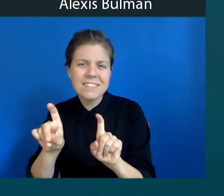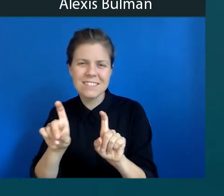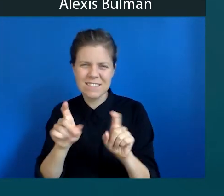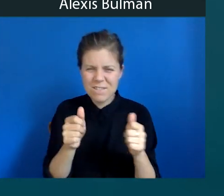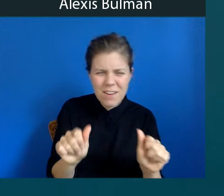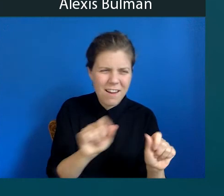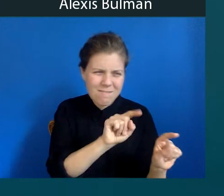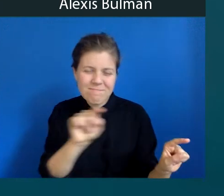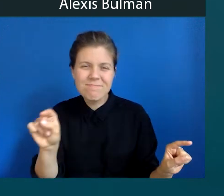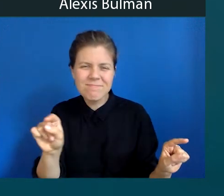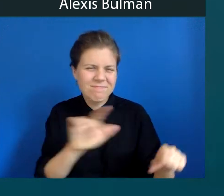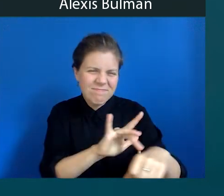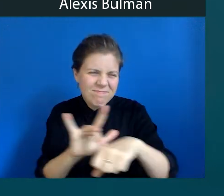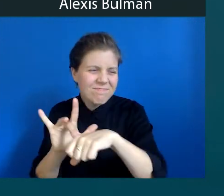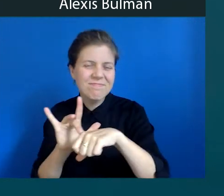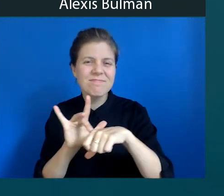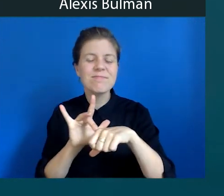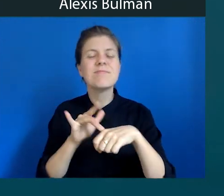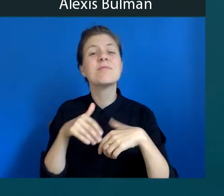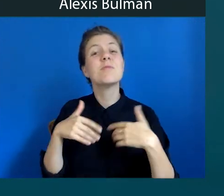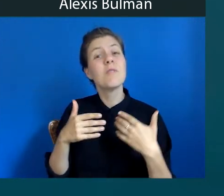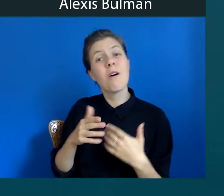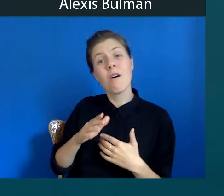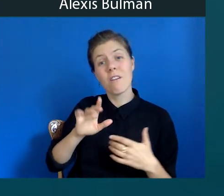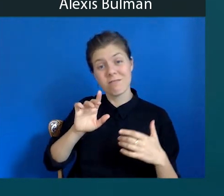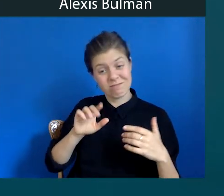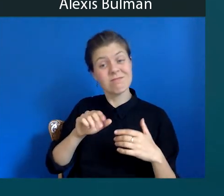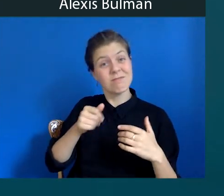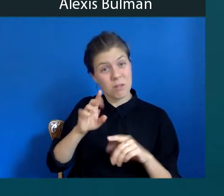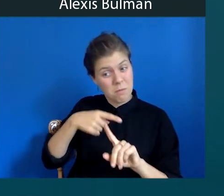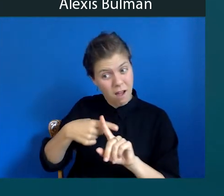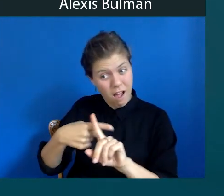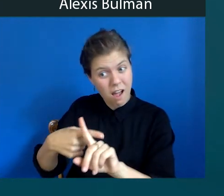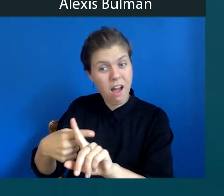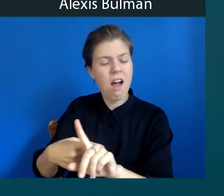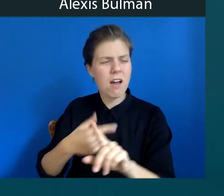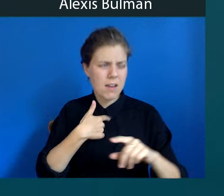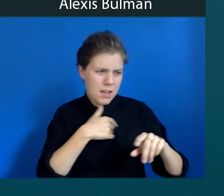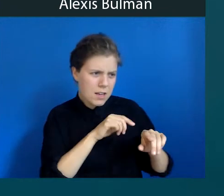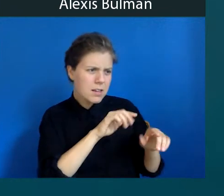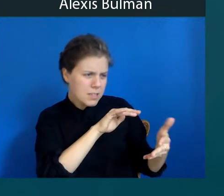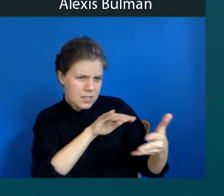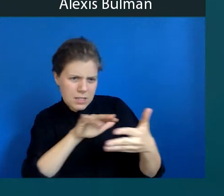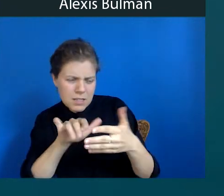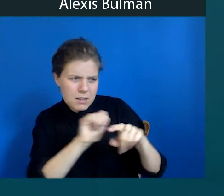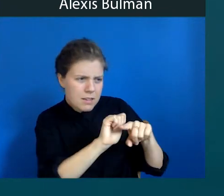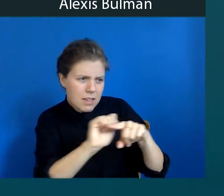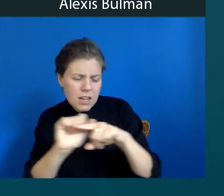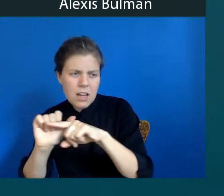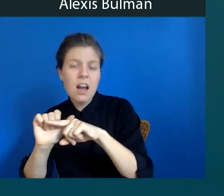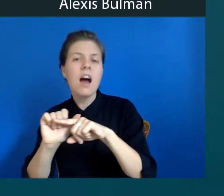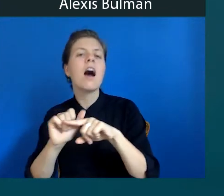in the residency of learning about different tools and technology, I felt really excited about audio description